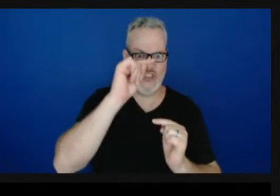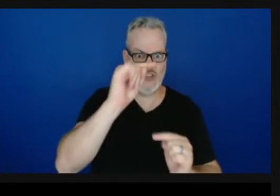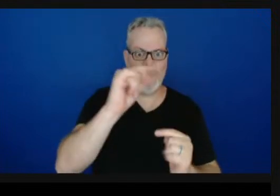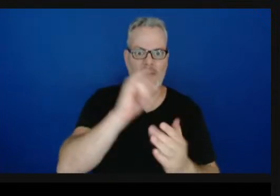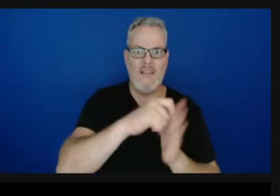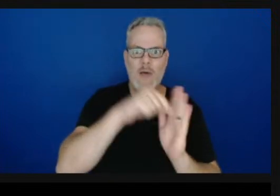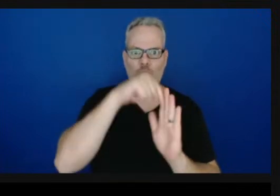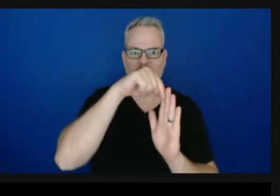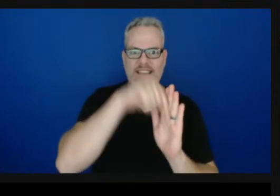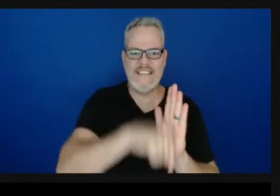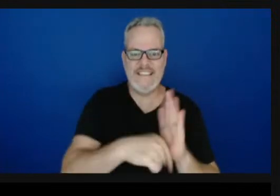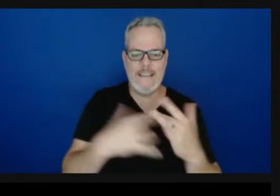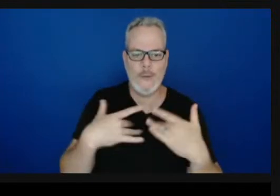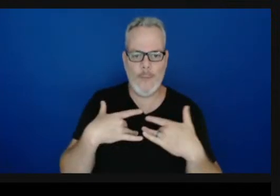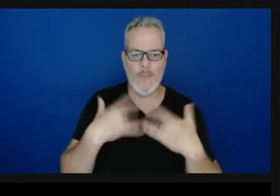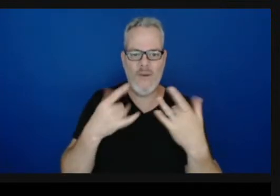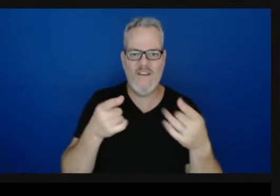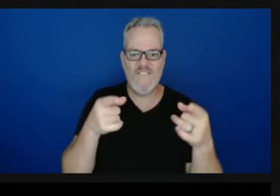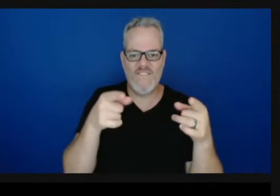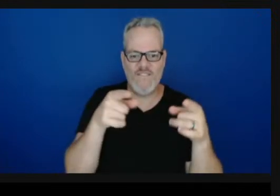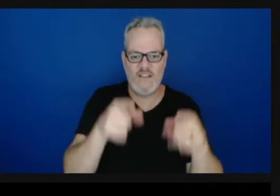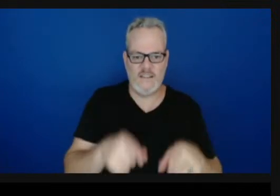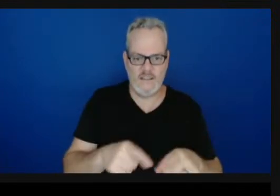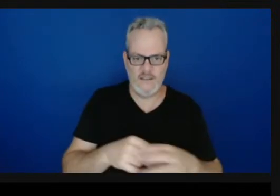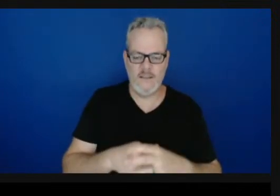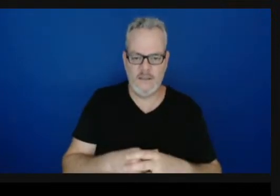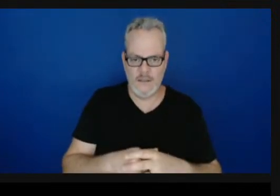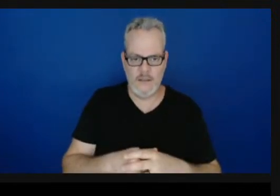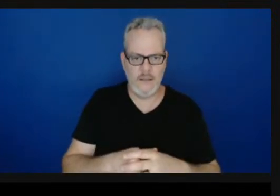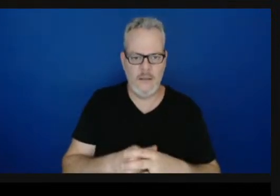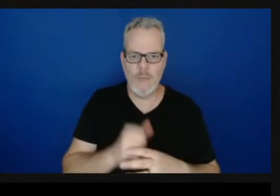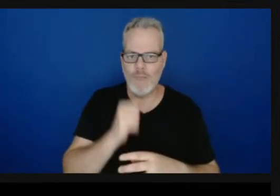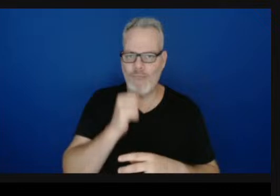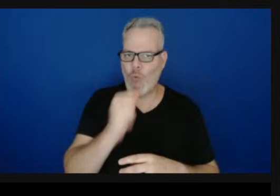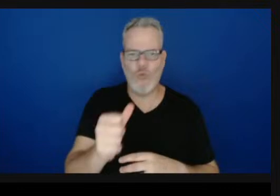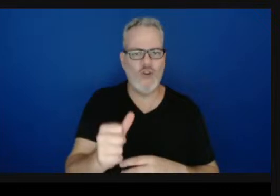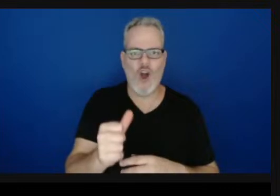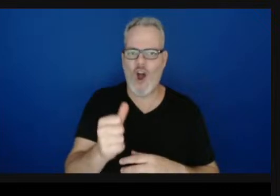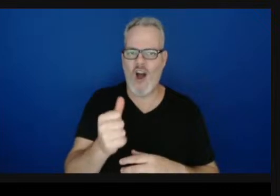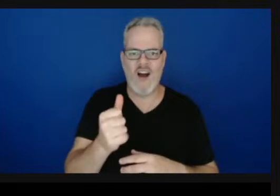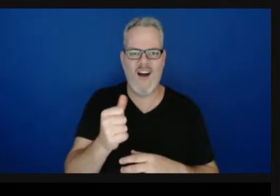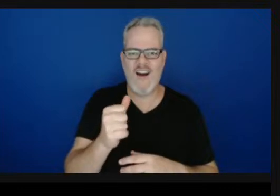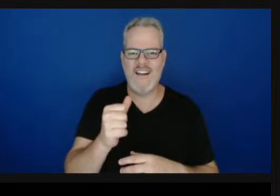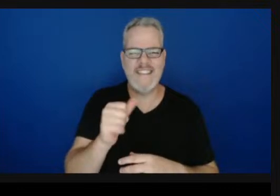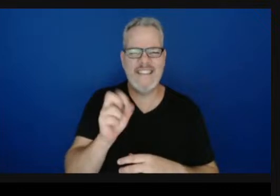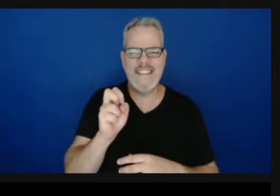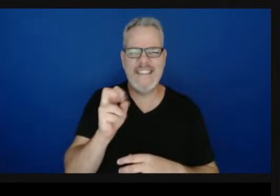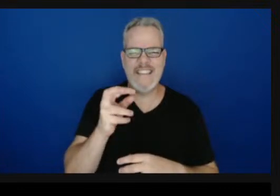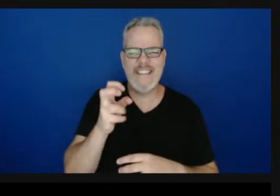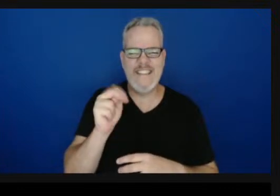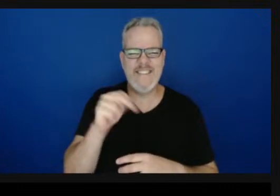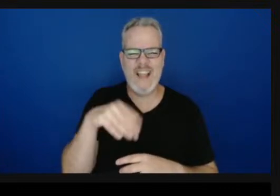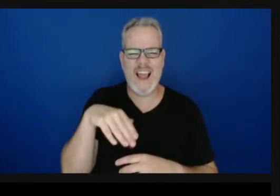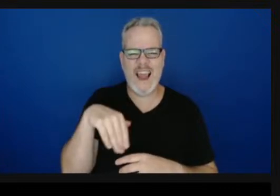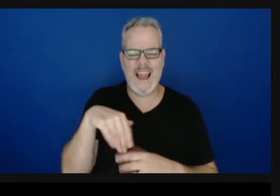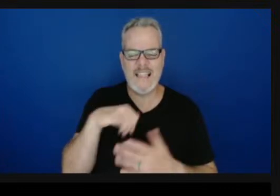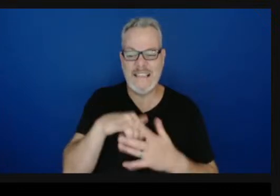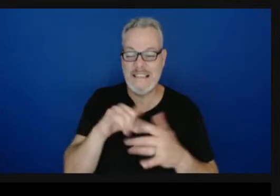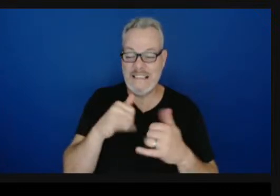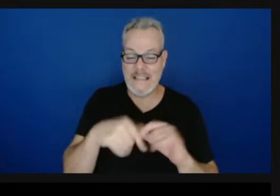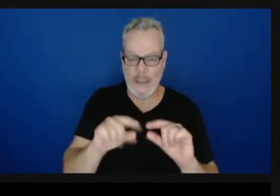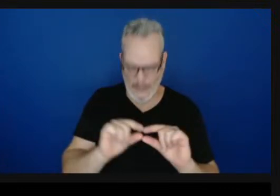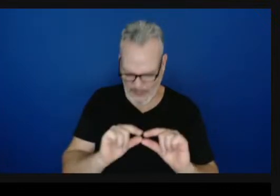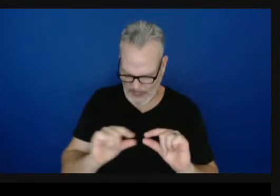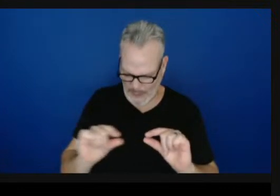This might be the most exciting thing we get in the near future. But we're not even getting that. We're still down here at the low end of less than